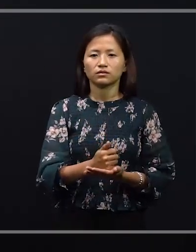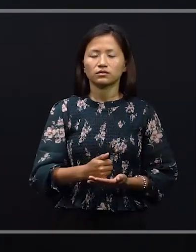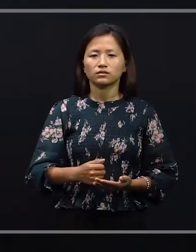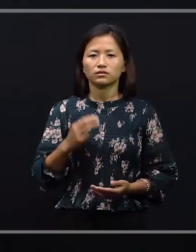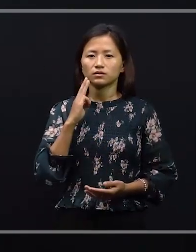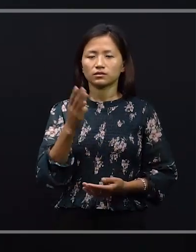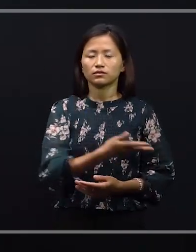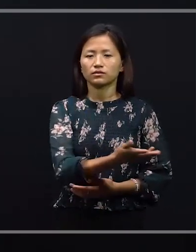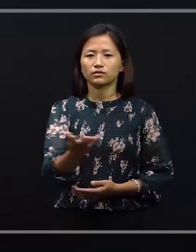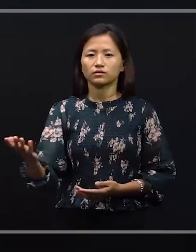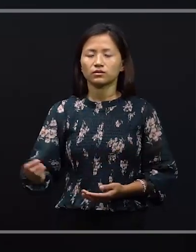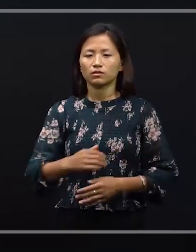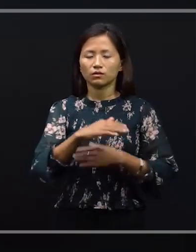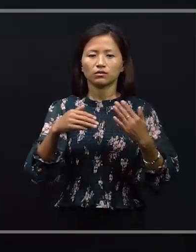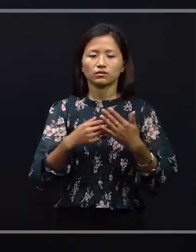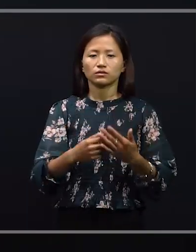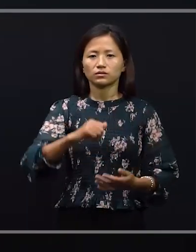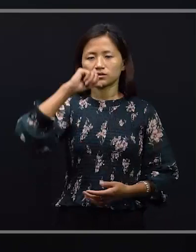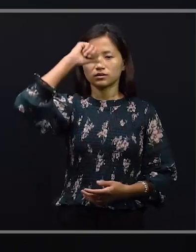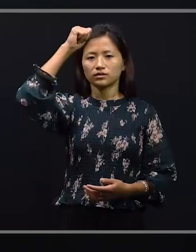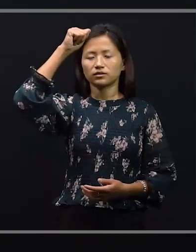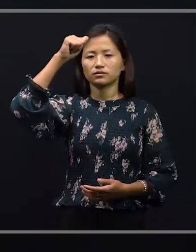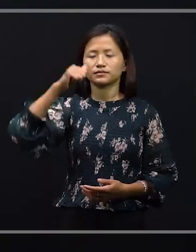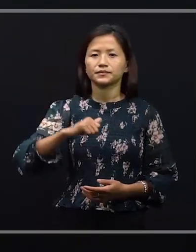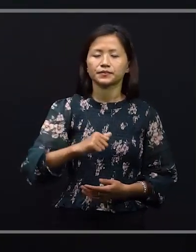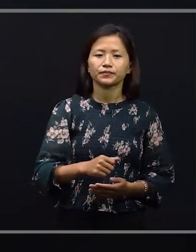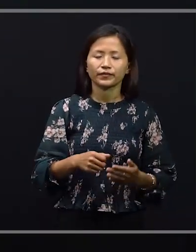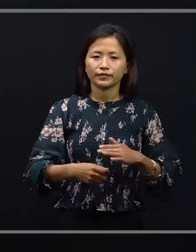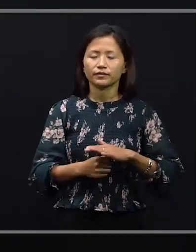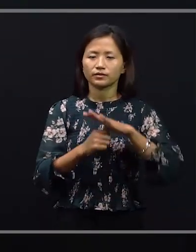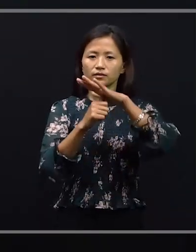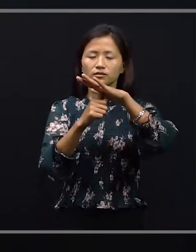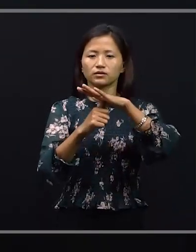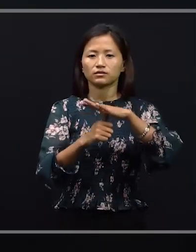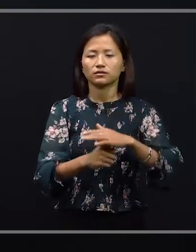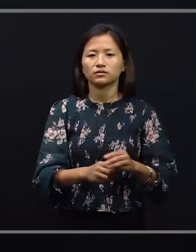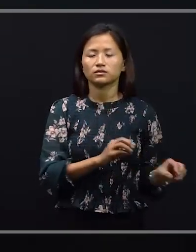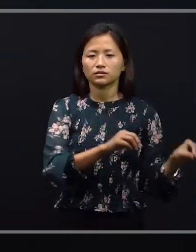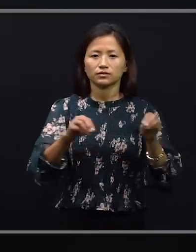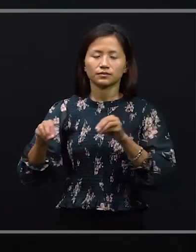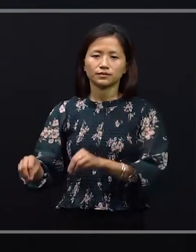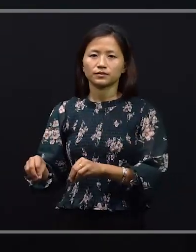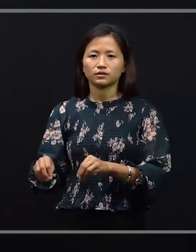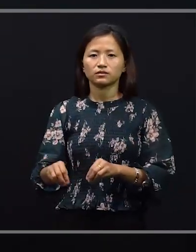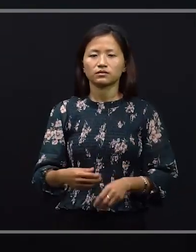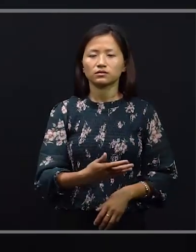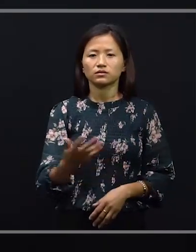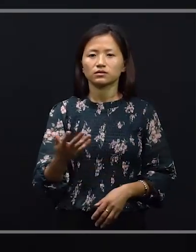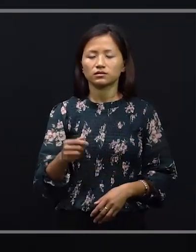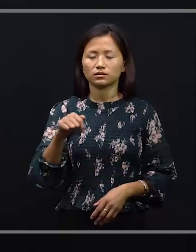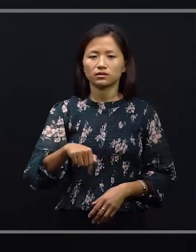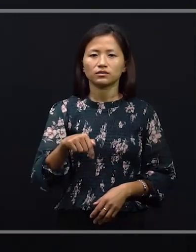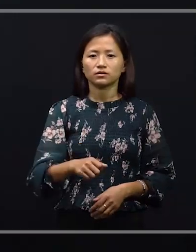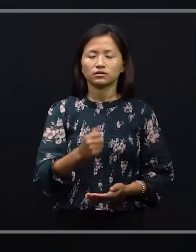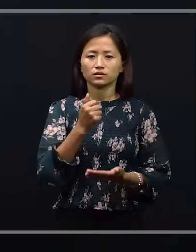will free all those Indian leaders whom they have imprisoned during the movement. So this is how